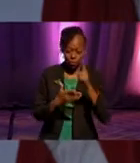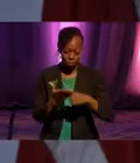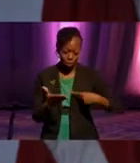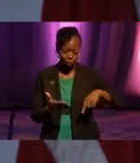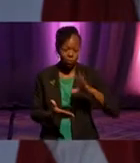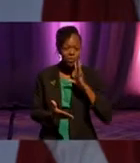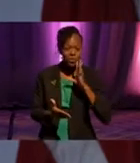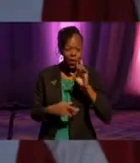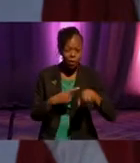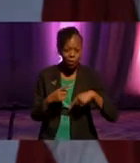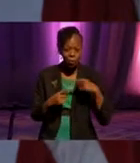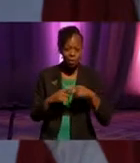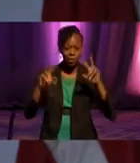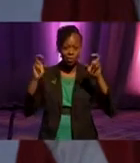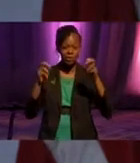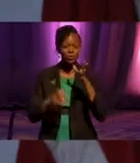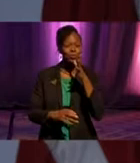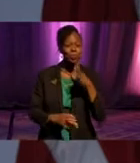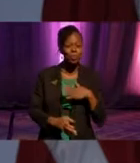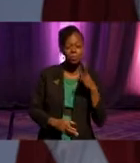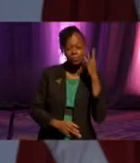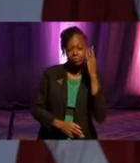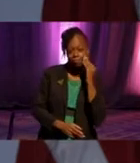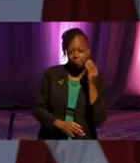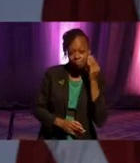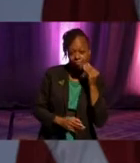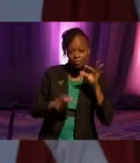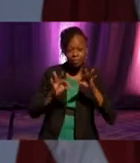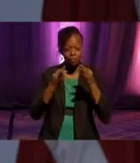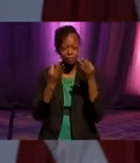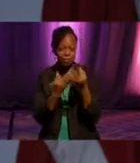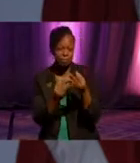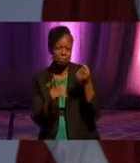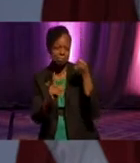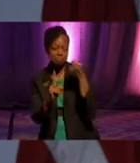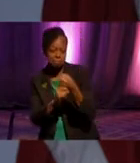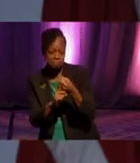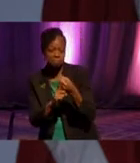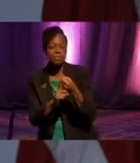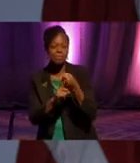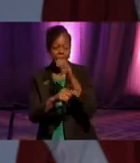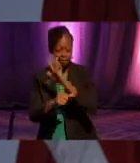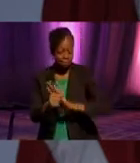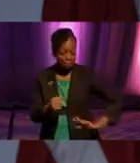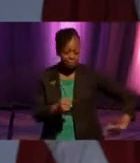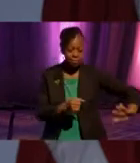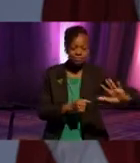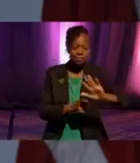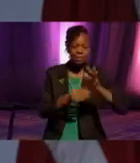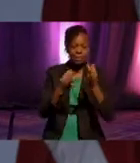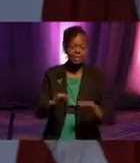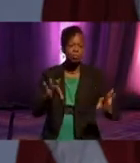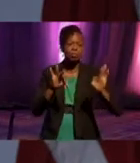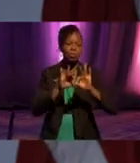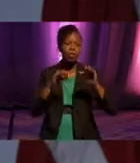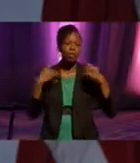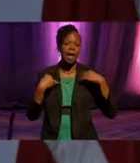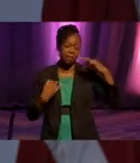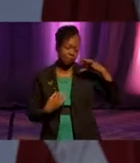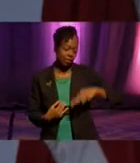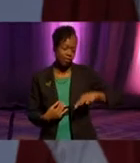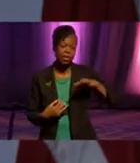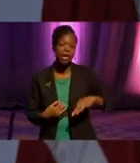about issues faced by women and families and healthcare nationwide, it is important to be available and